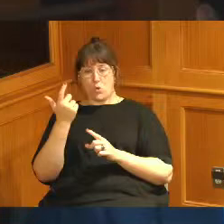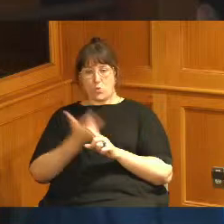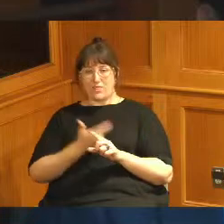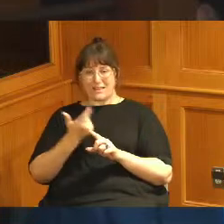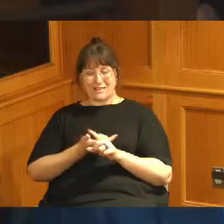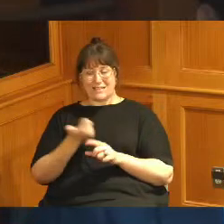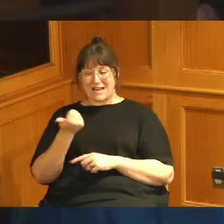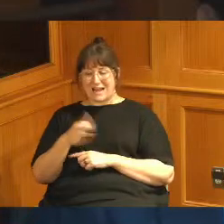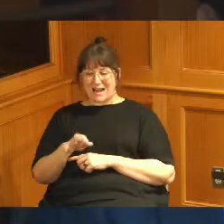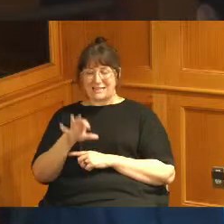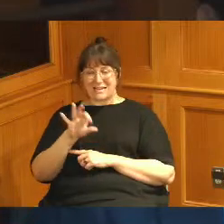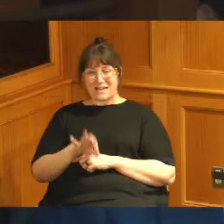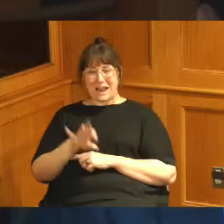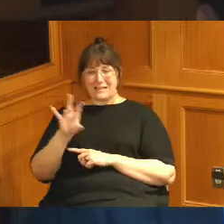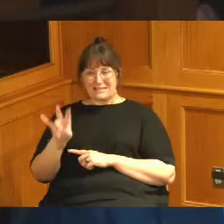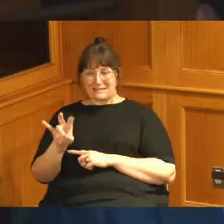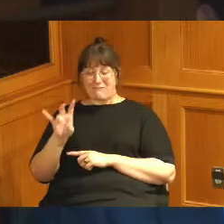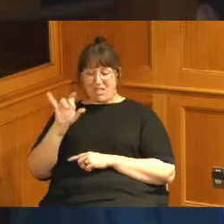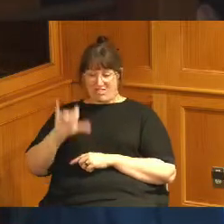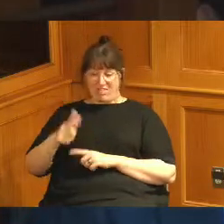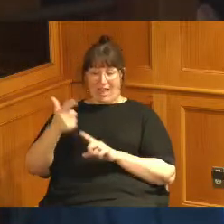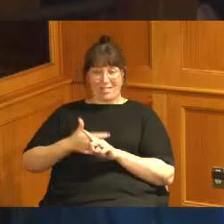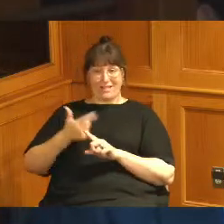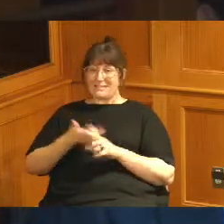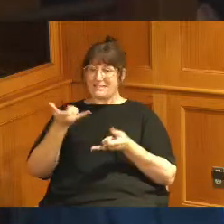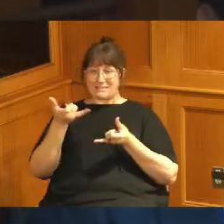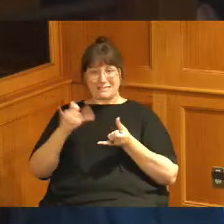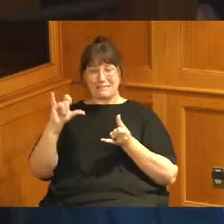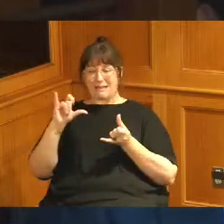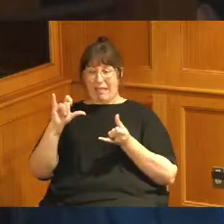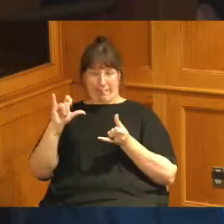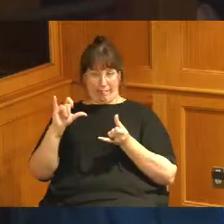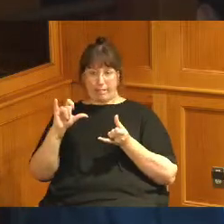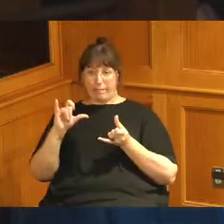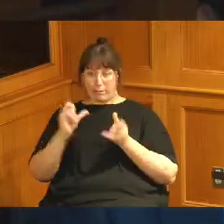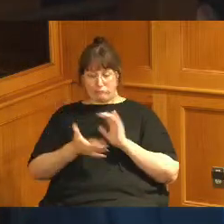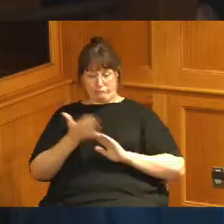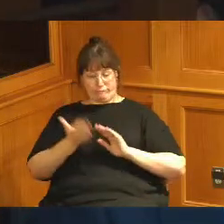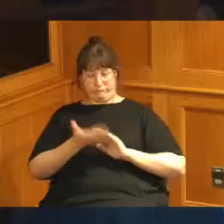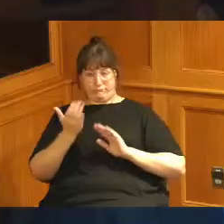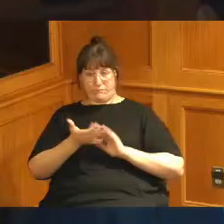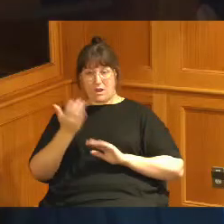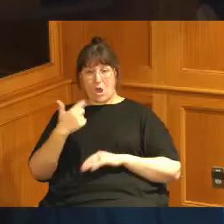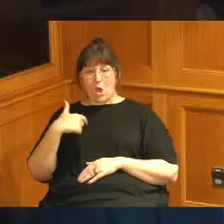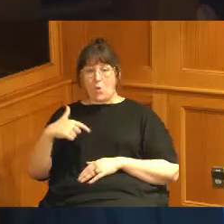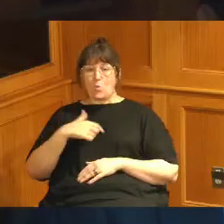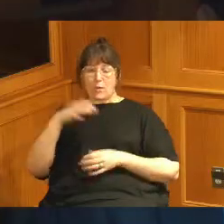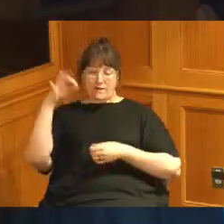the 1997 lease. And what was voted on was to extend this